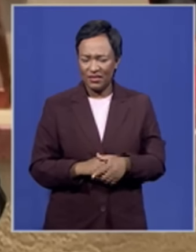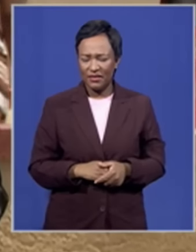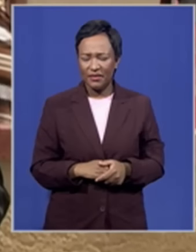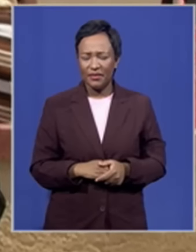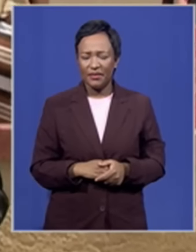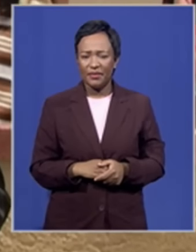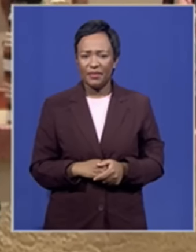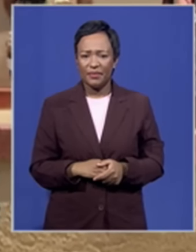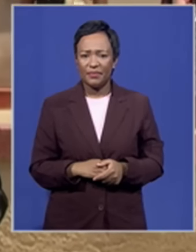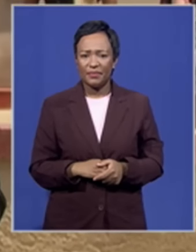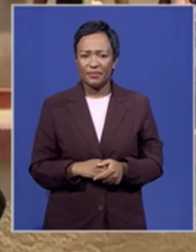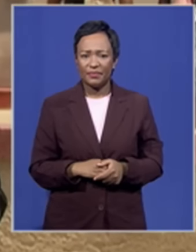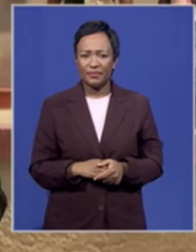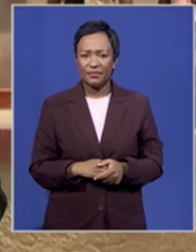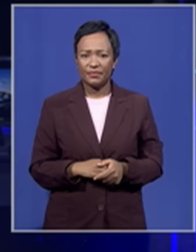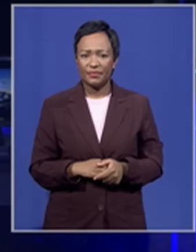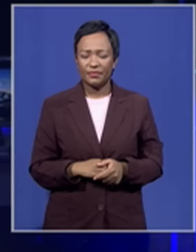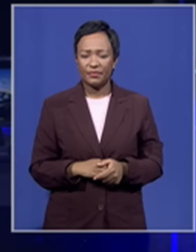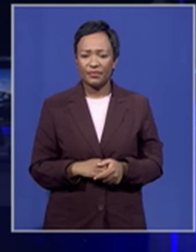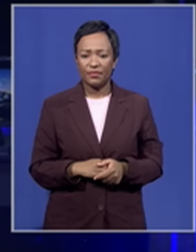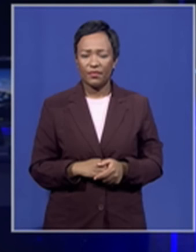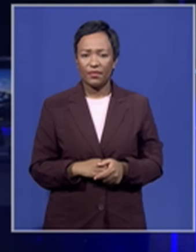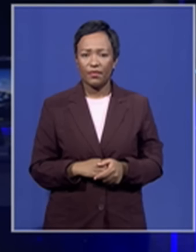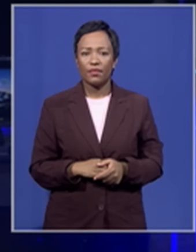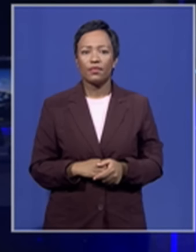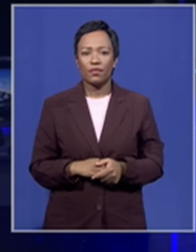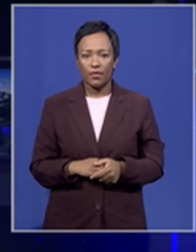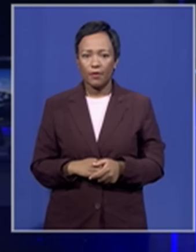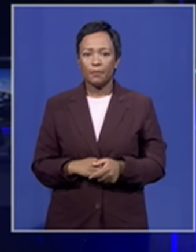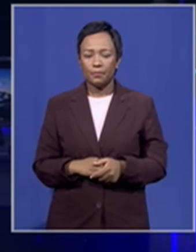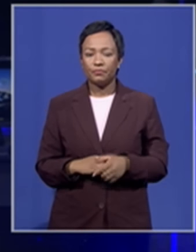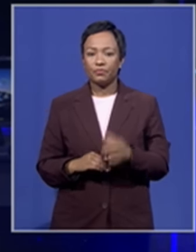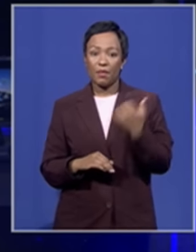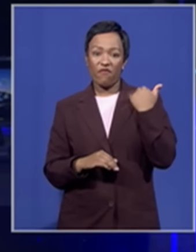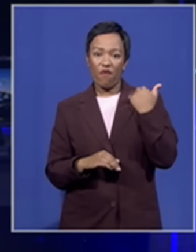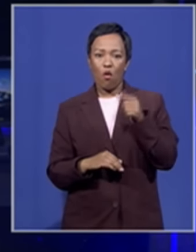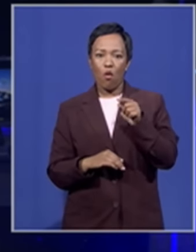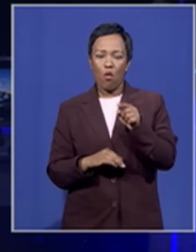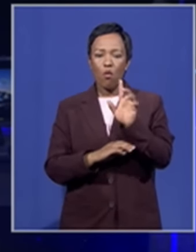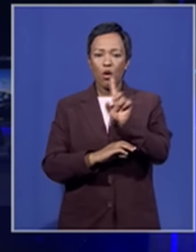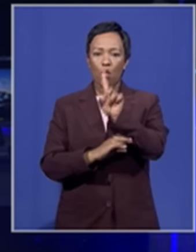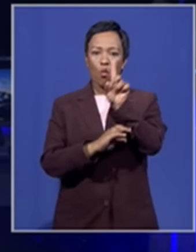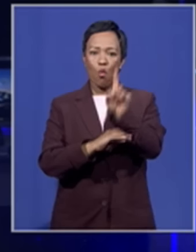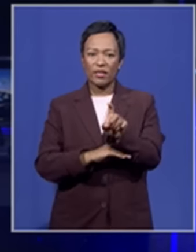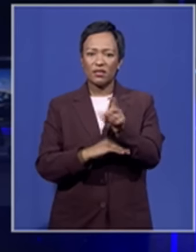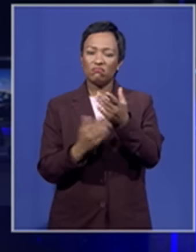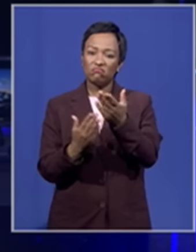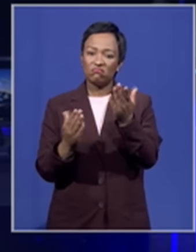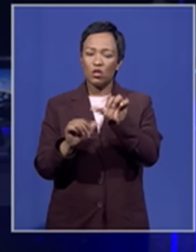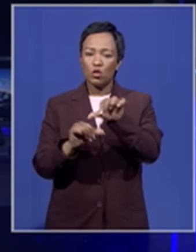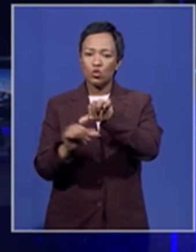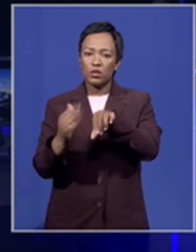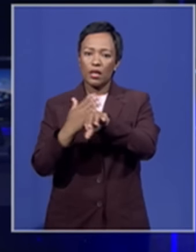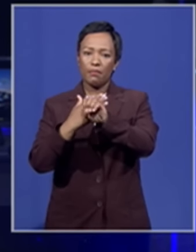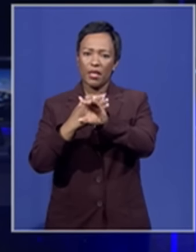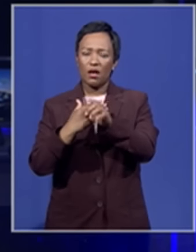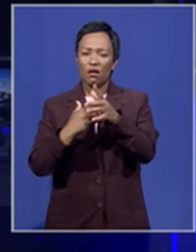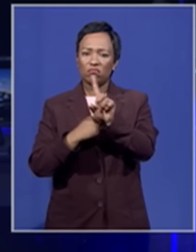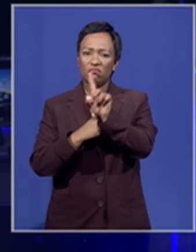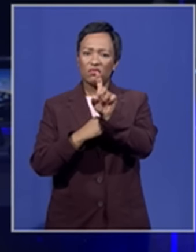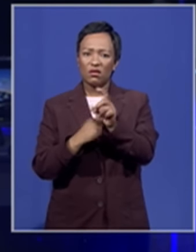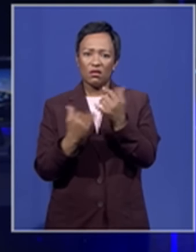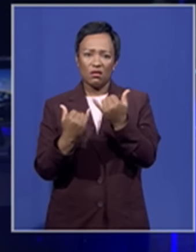SABC Lukao Ho sele jwalo pejana re ile ga maneha potso ho marangrang a rona mo teng ga butsitseng hore na ho fihlela